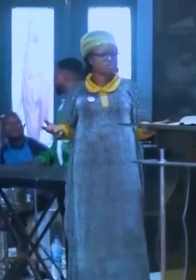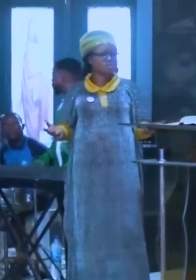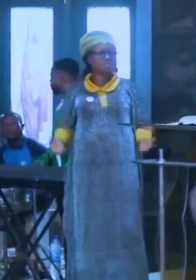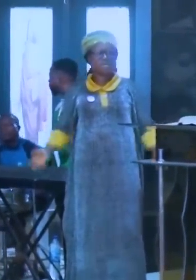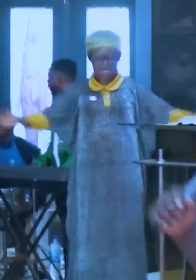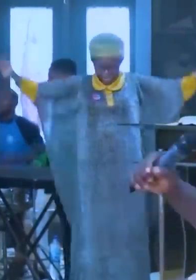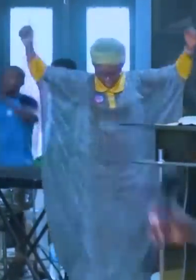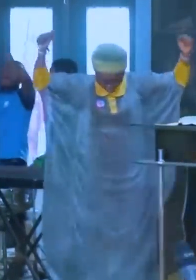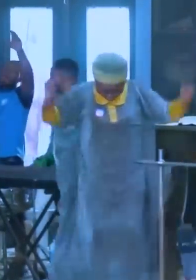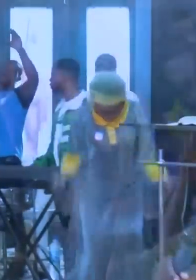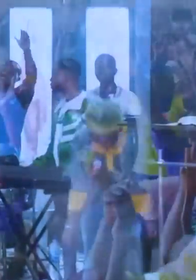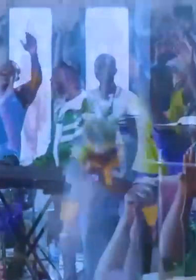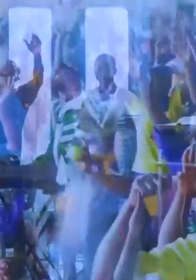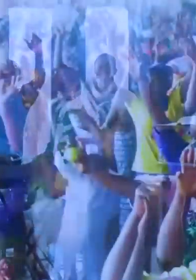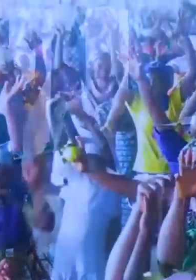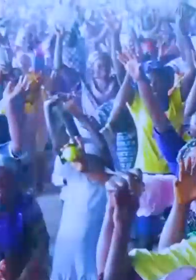ya wole